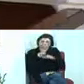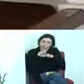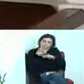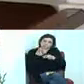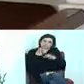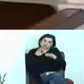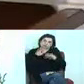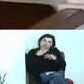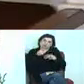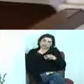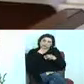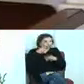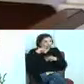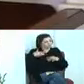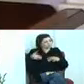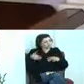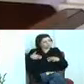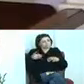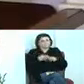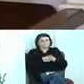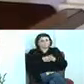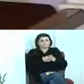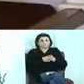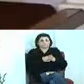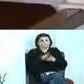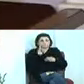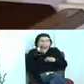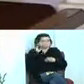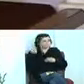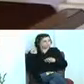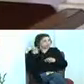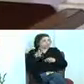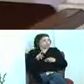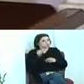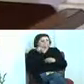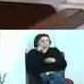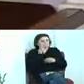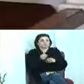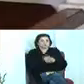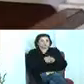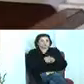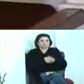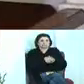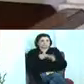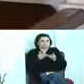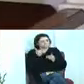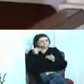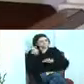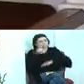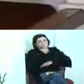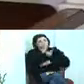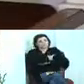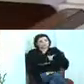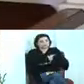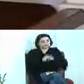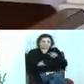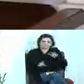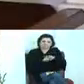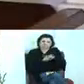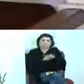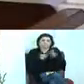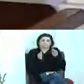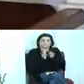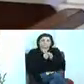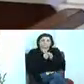said, "Not yet. I'll be back tomorrow." The next day, the consultant showed up with